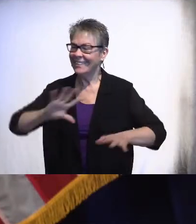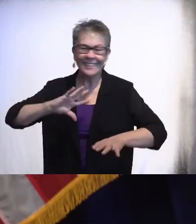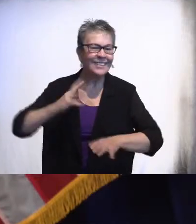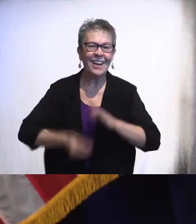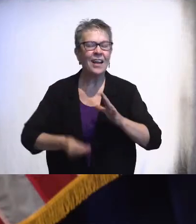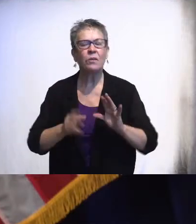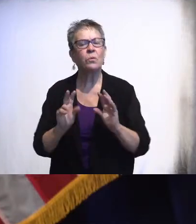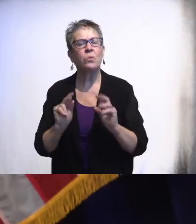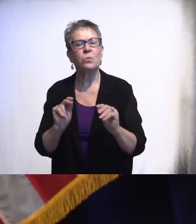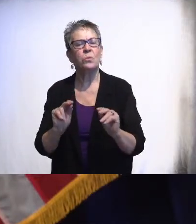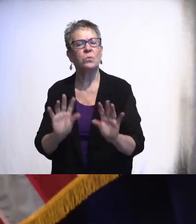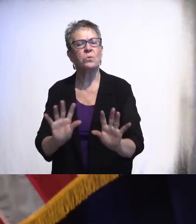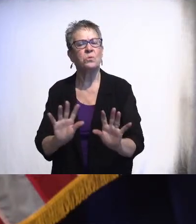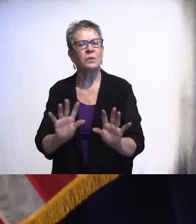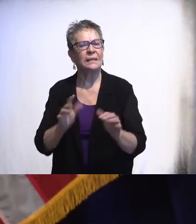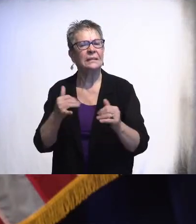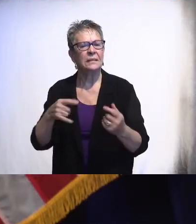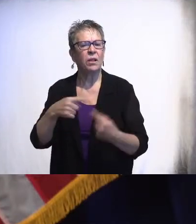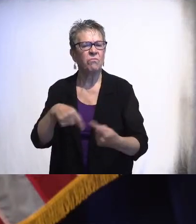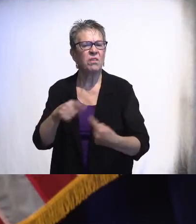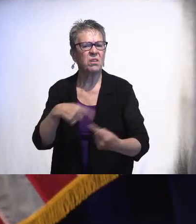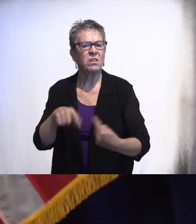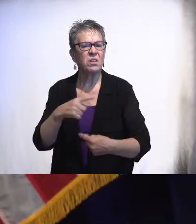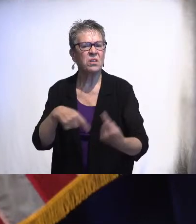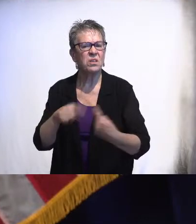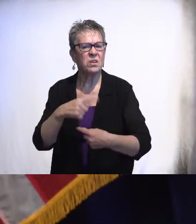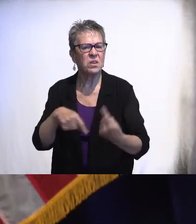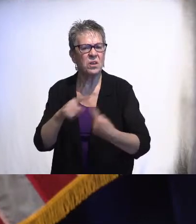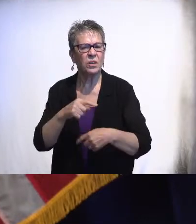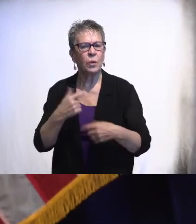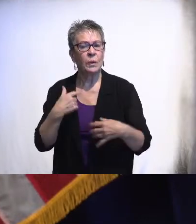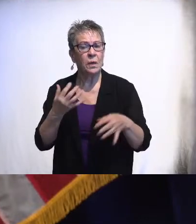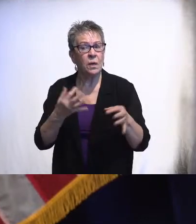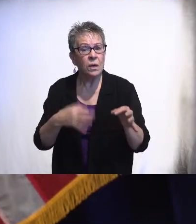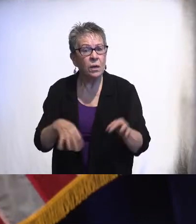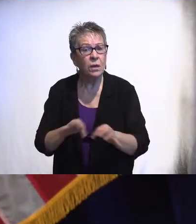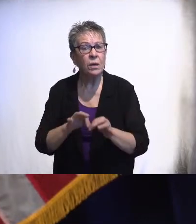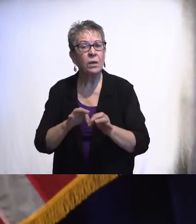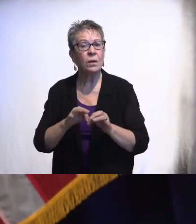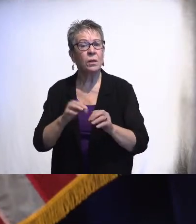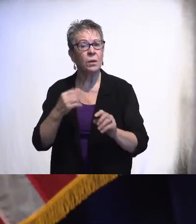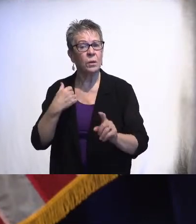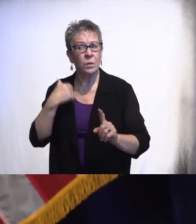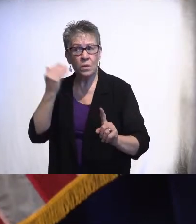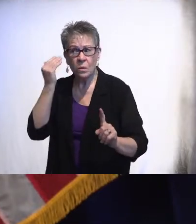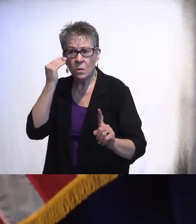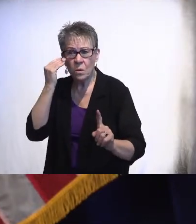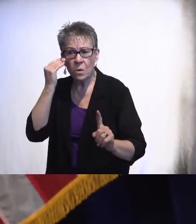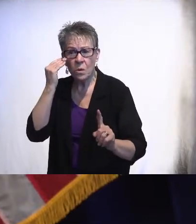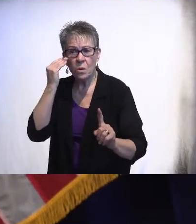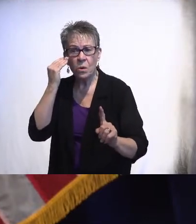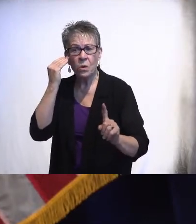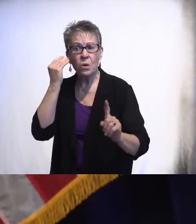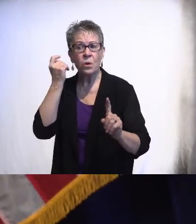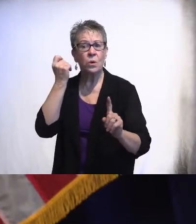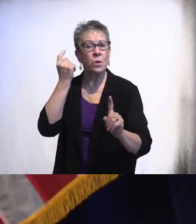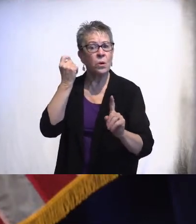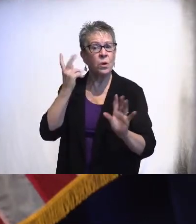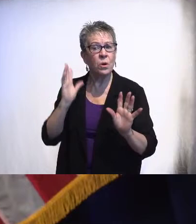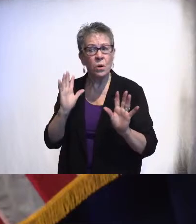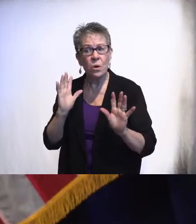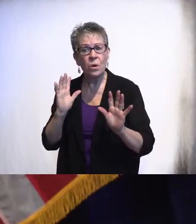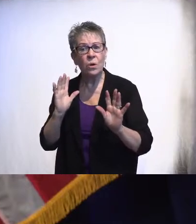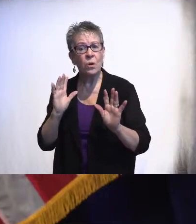or what that might mean. But I do think it is important for people to realize that while it's appropriate to begin doing things like loosening up so that